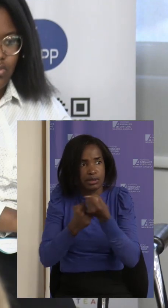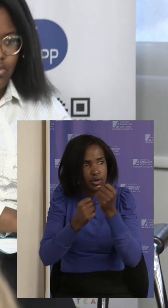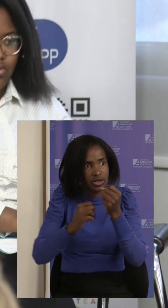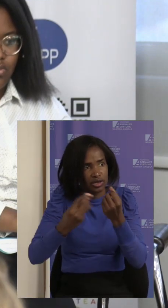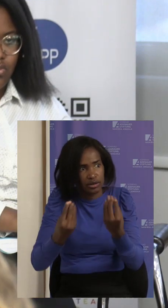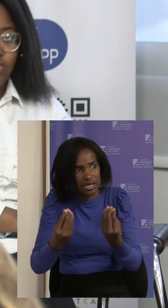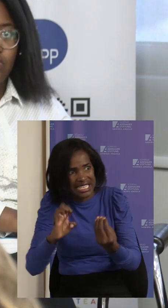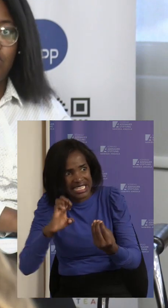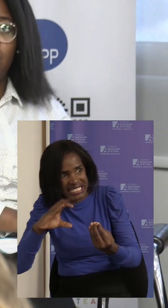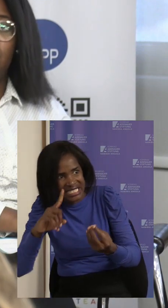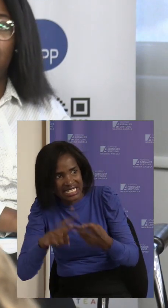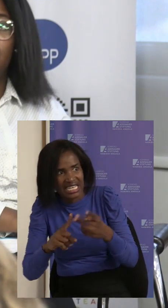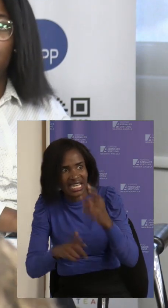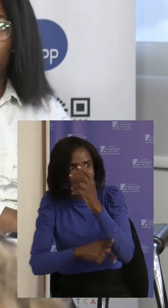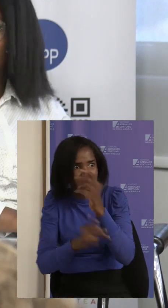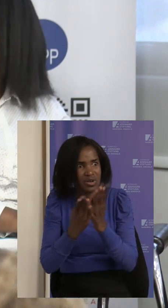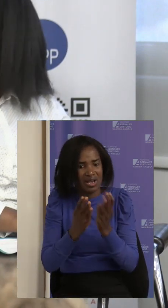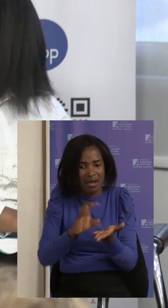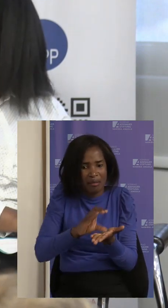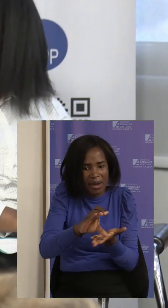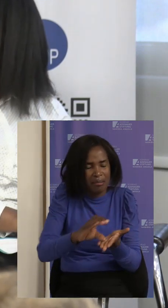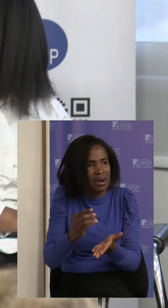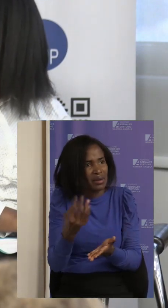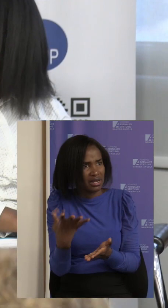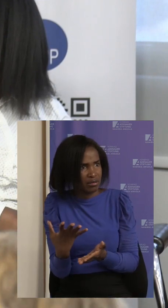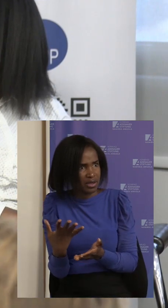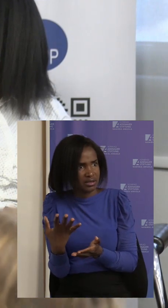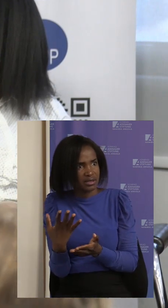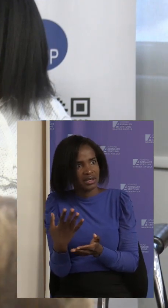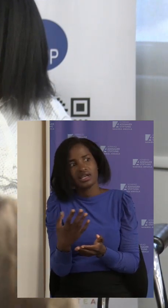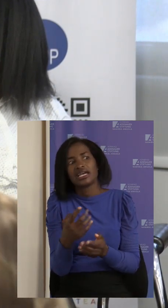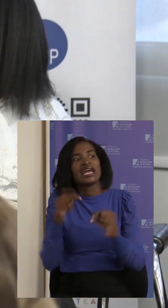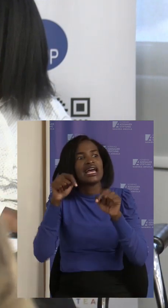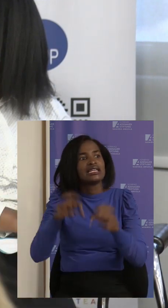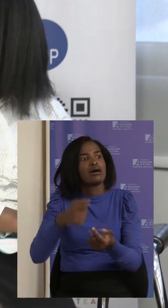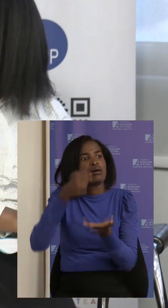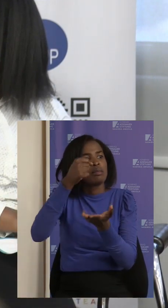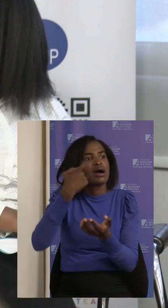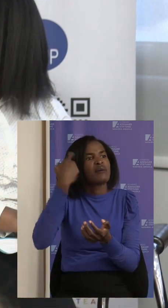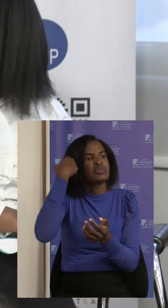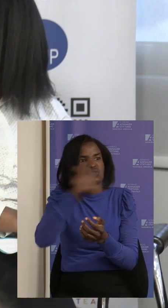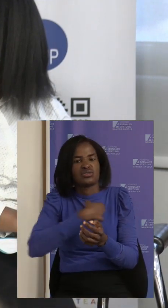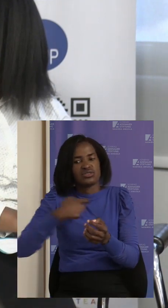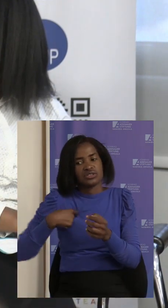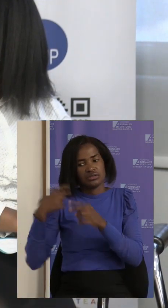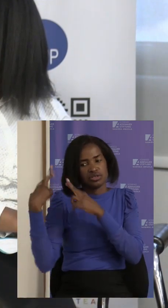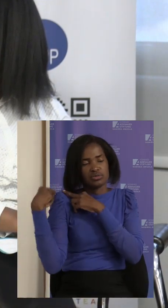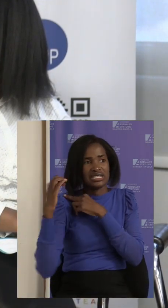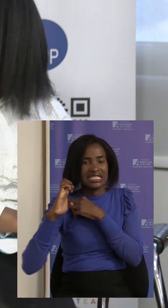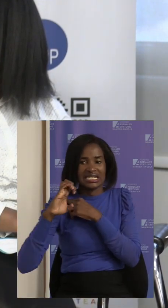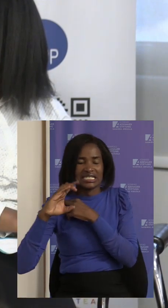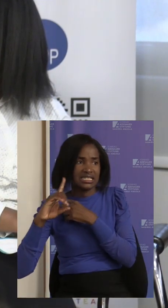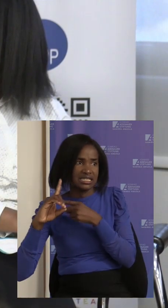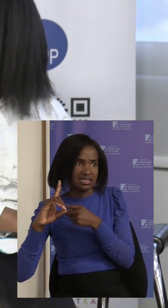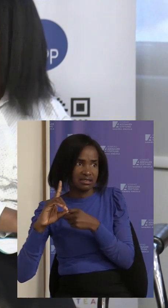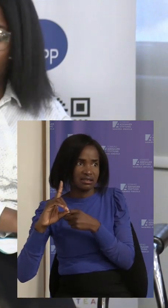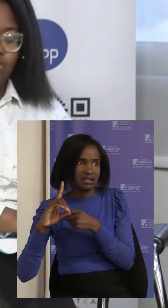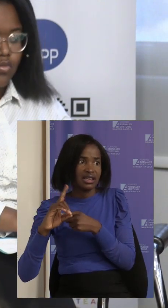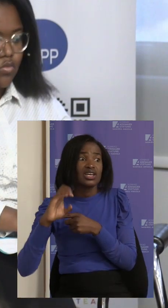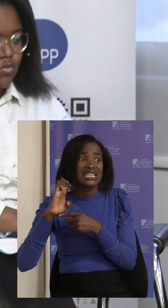So ECD is currently funded from gender equality, poverty eradication, and social welfare, and there we